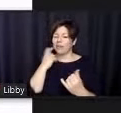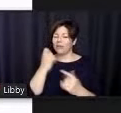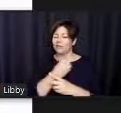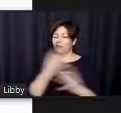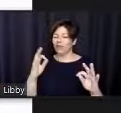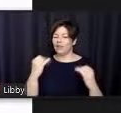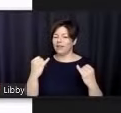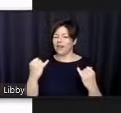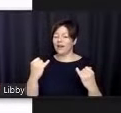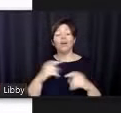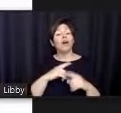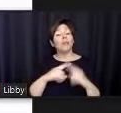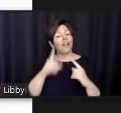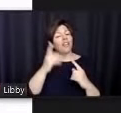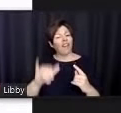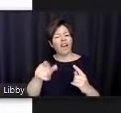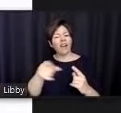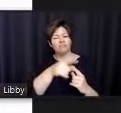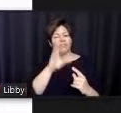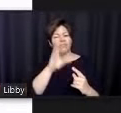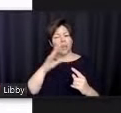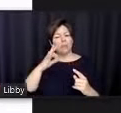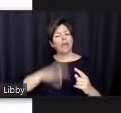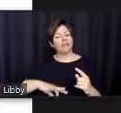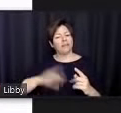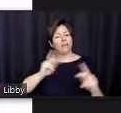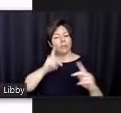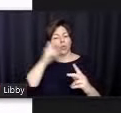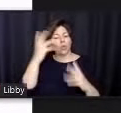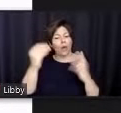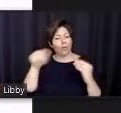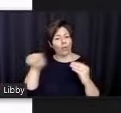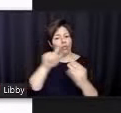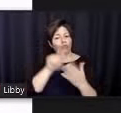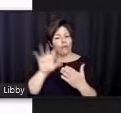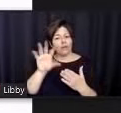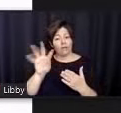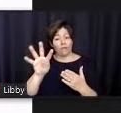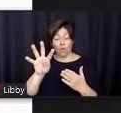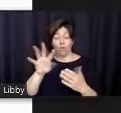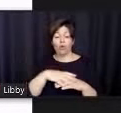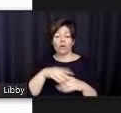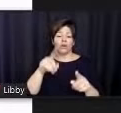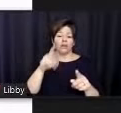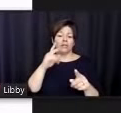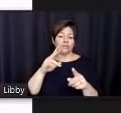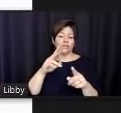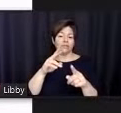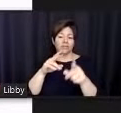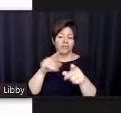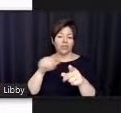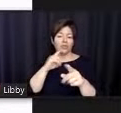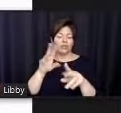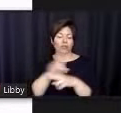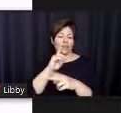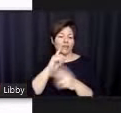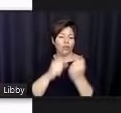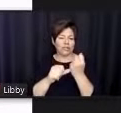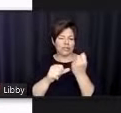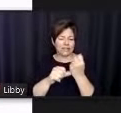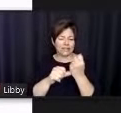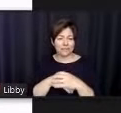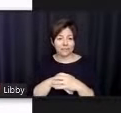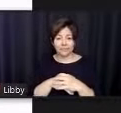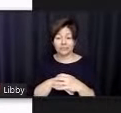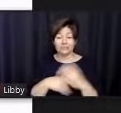benefit individuals who are out there as a part of this. It's in the Schoology website and it's something out there that you can be of assistance. It doesn't